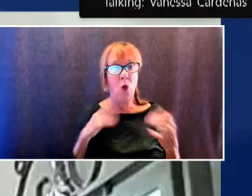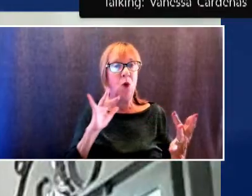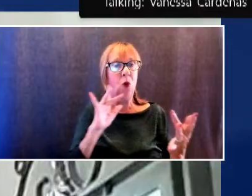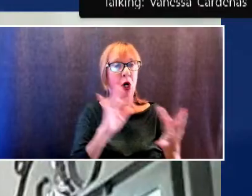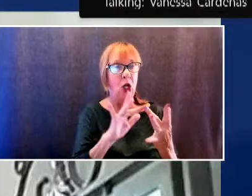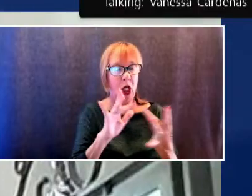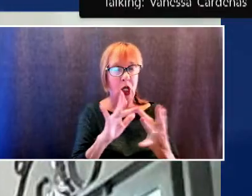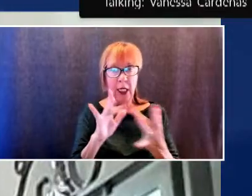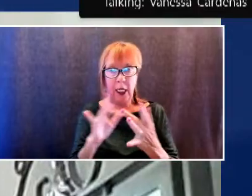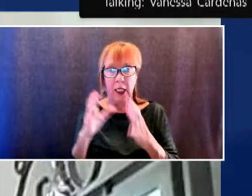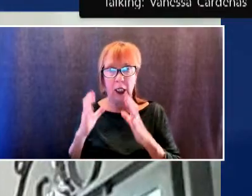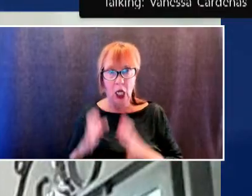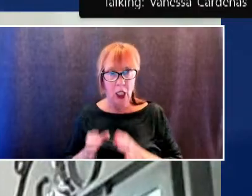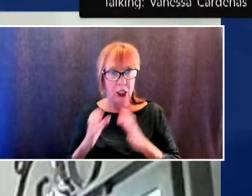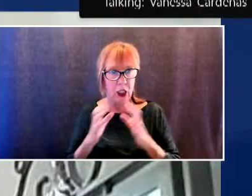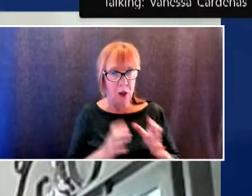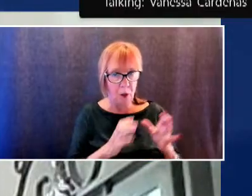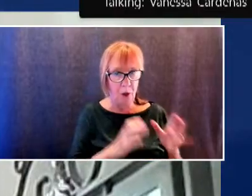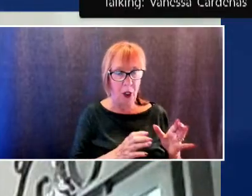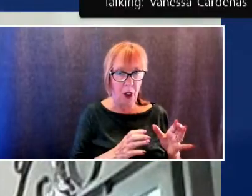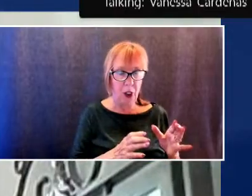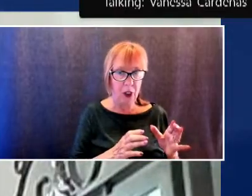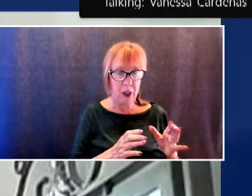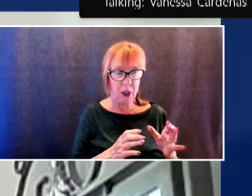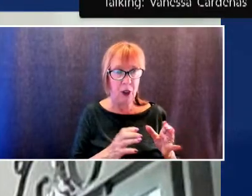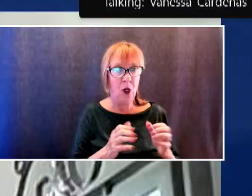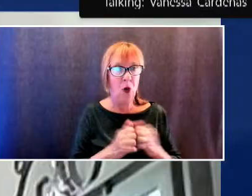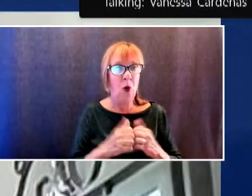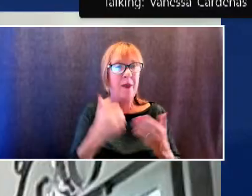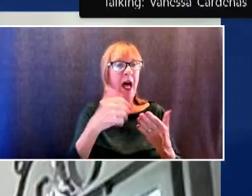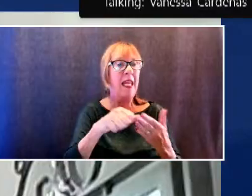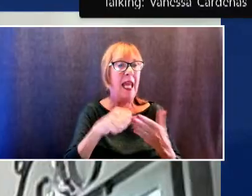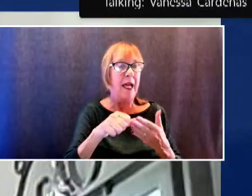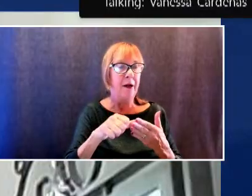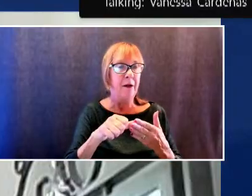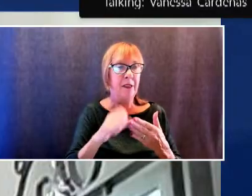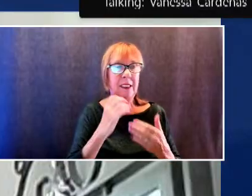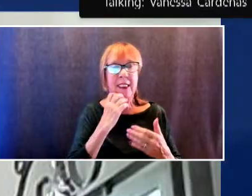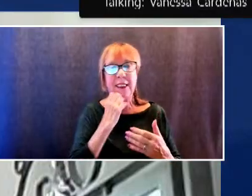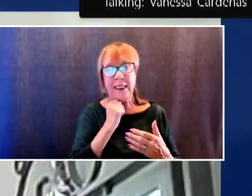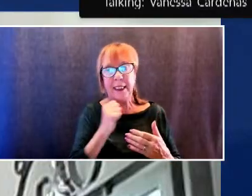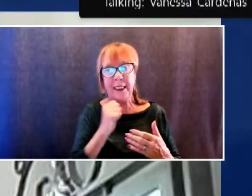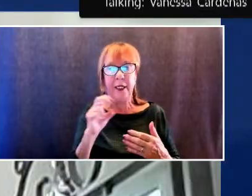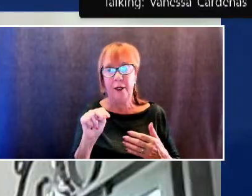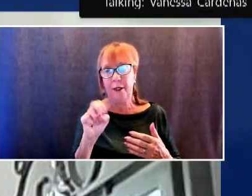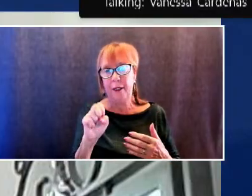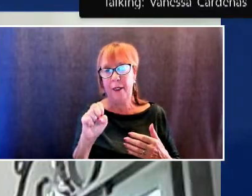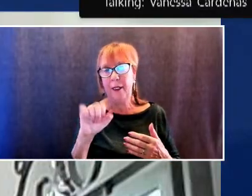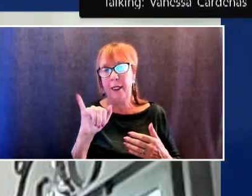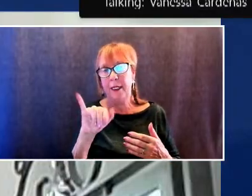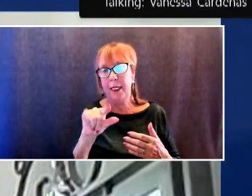to customers and property owners through a Dear Neighbor letter. That's just a letter that